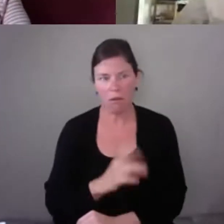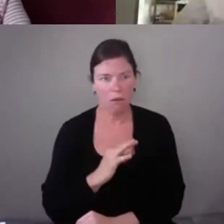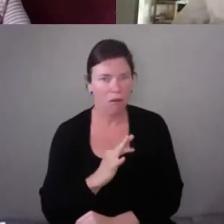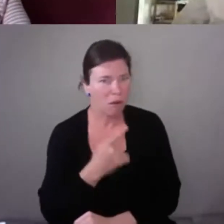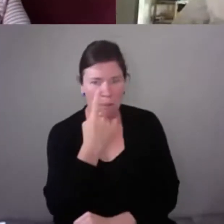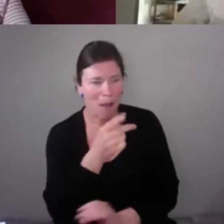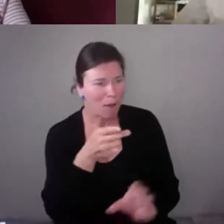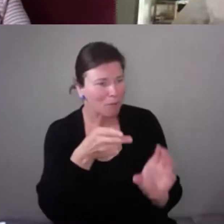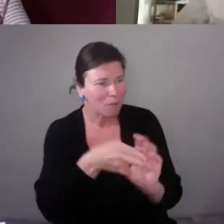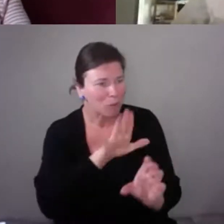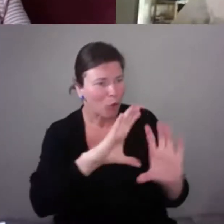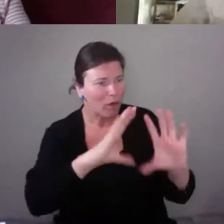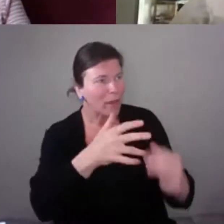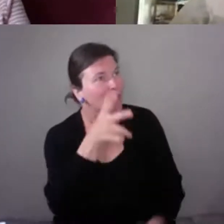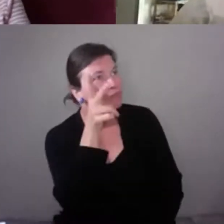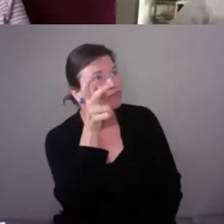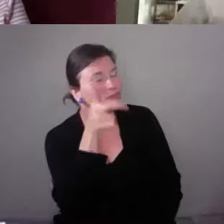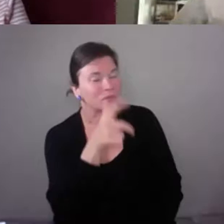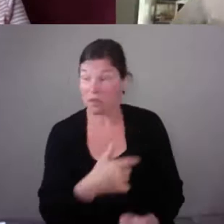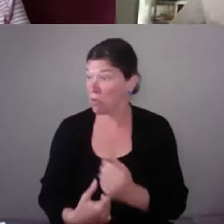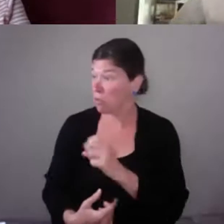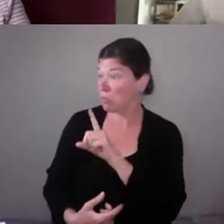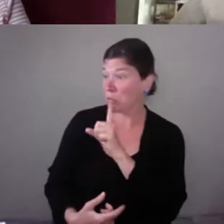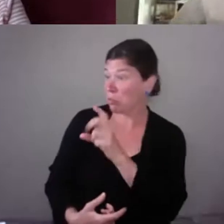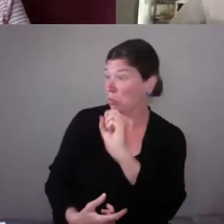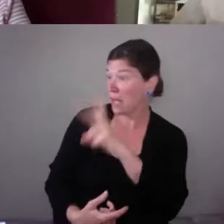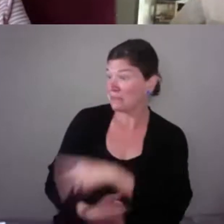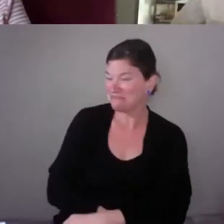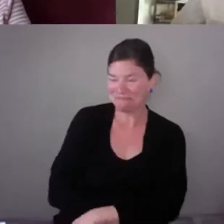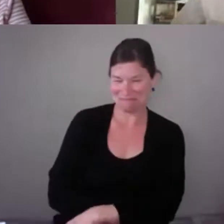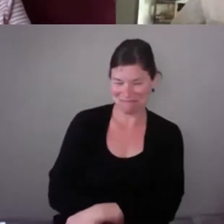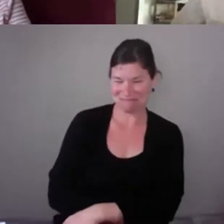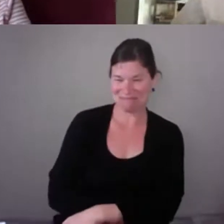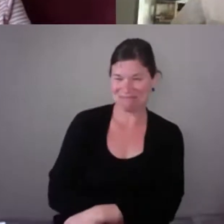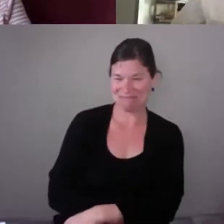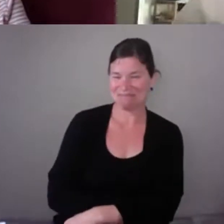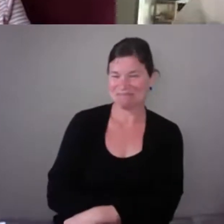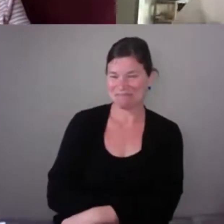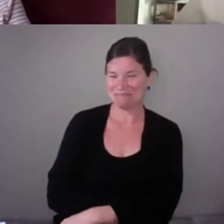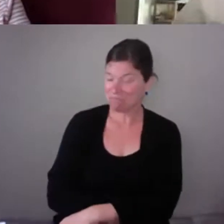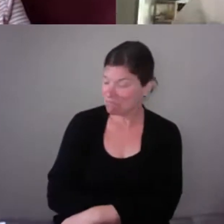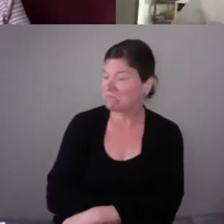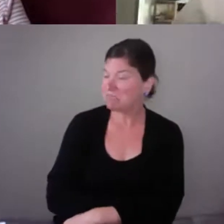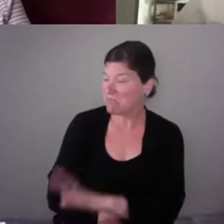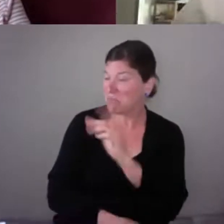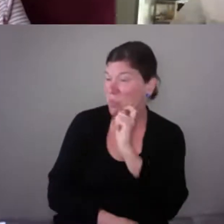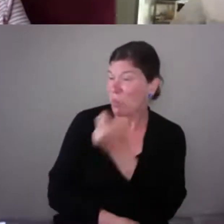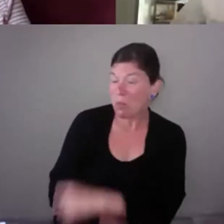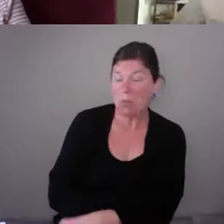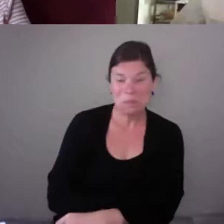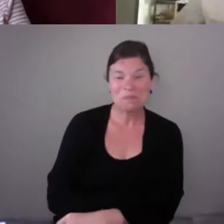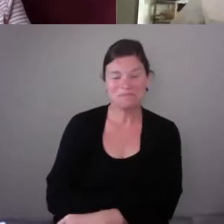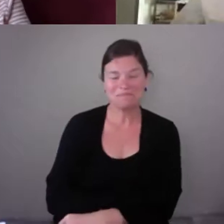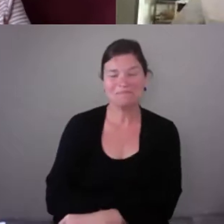your classes sometime. Sounds good. Yeah. Yeah. We can. Oh, yeah. That'd be cool.